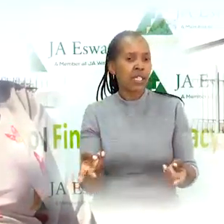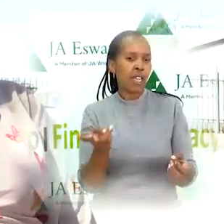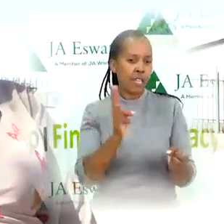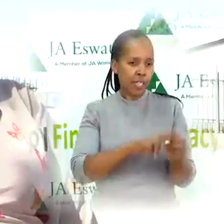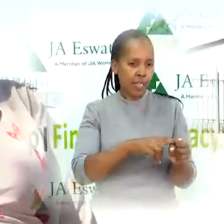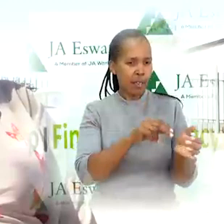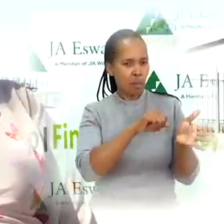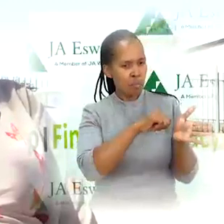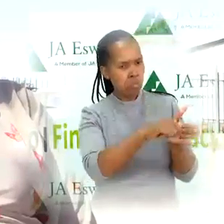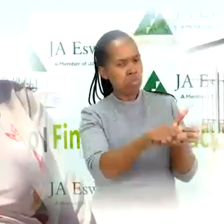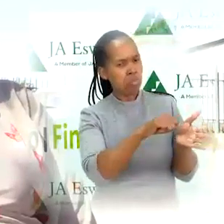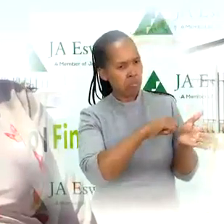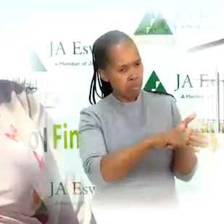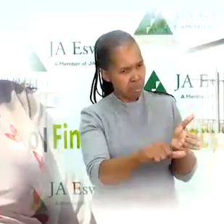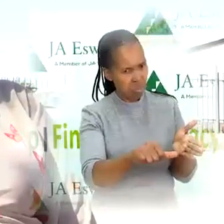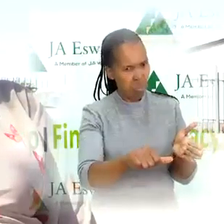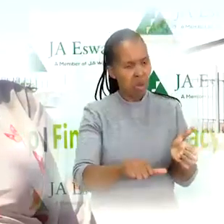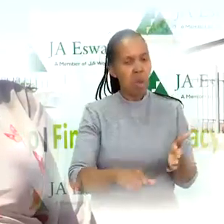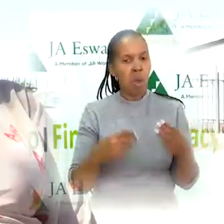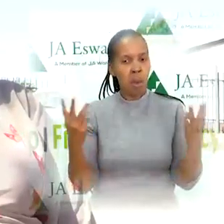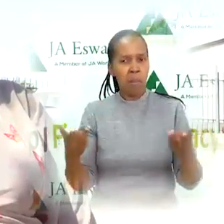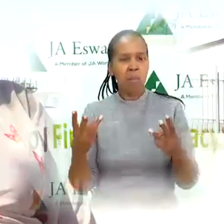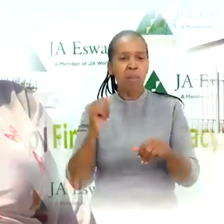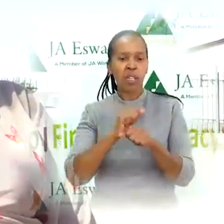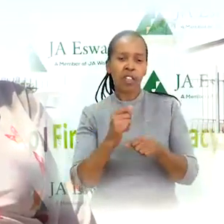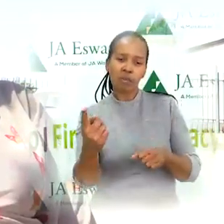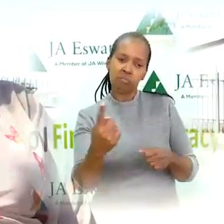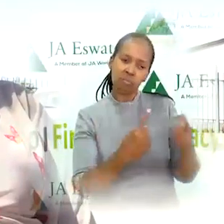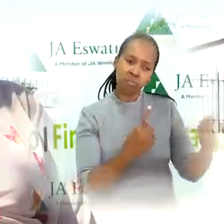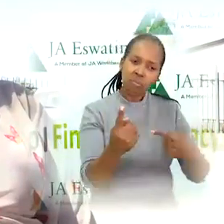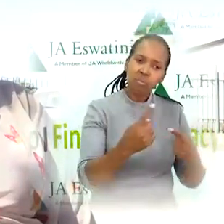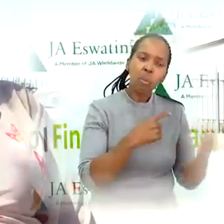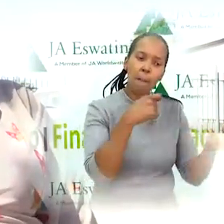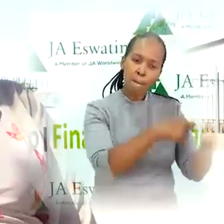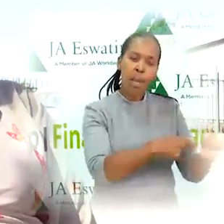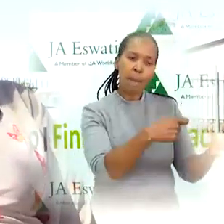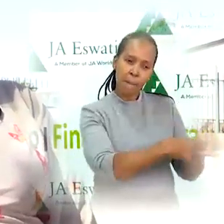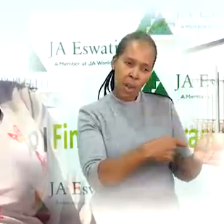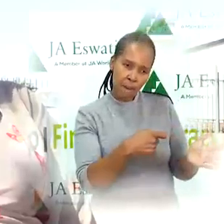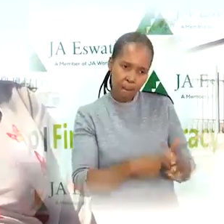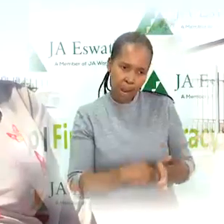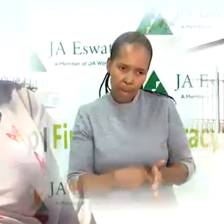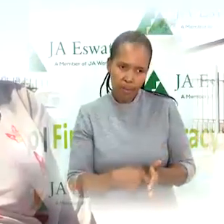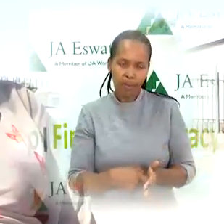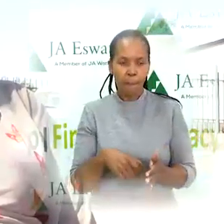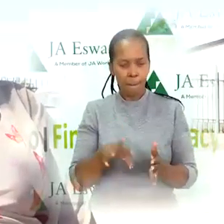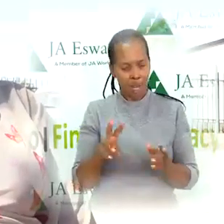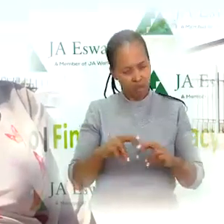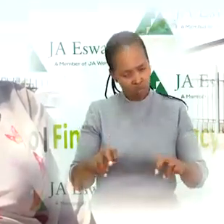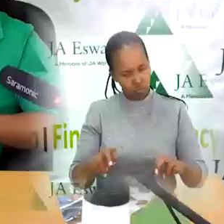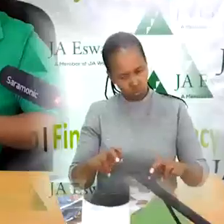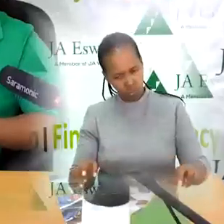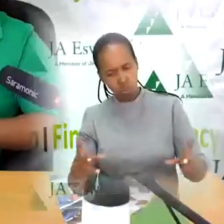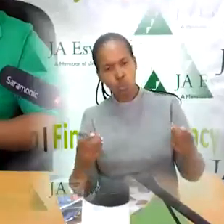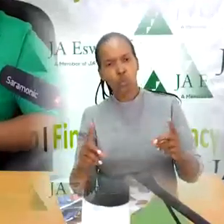ne price letawukhona nekokuthi ithengeke emakethe la khona batayimikisa lokho ke bakuthola ngalokuthi bende lolucwaningo